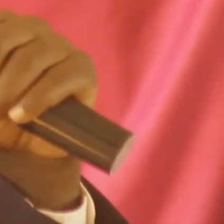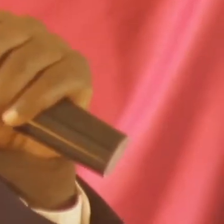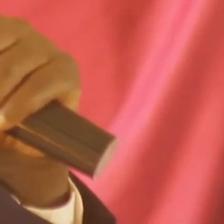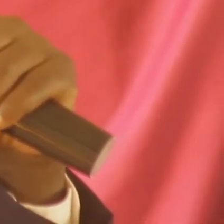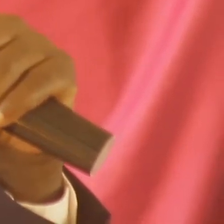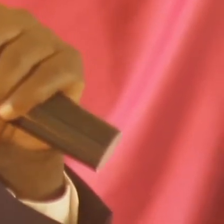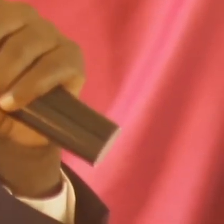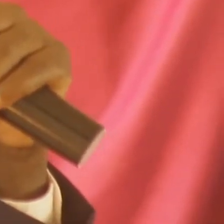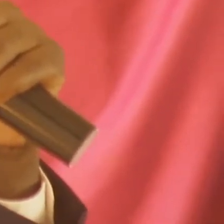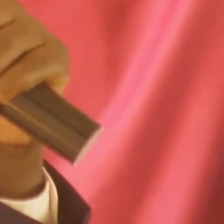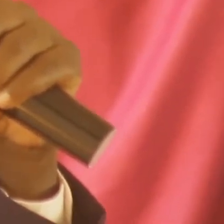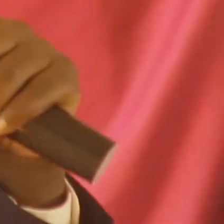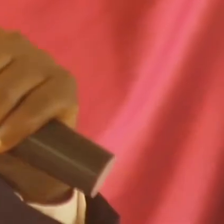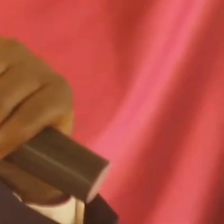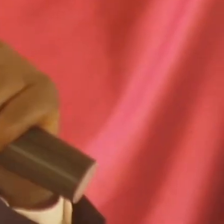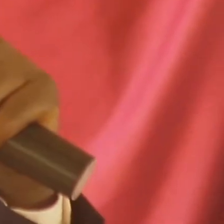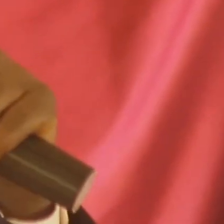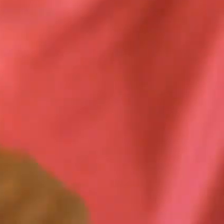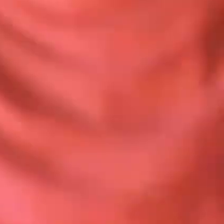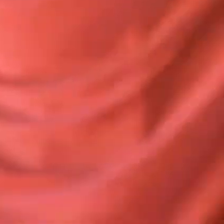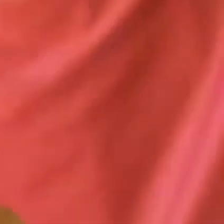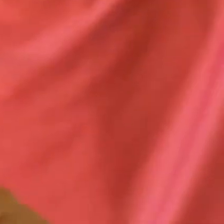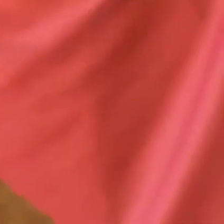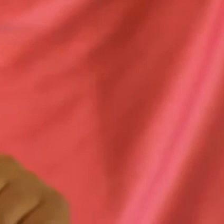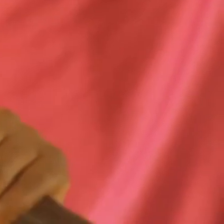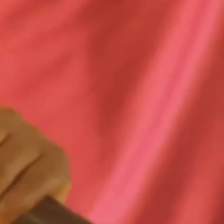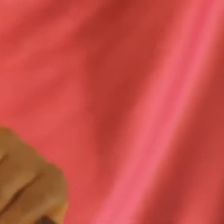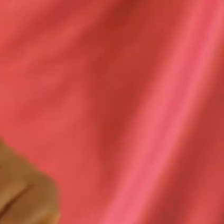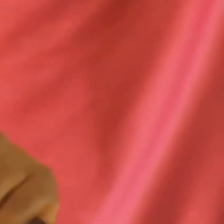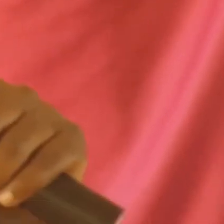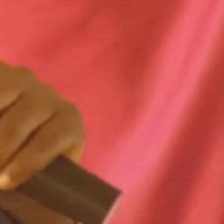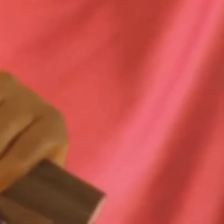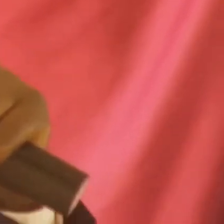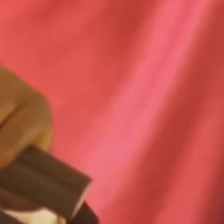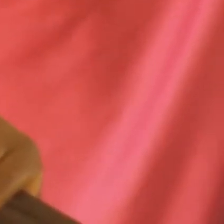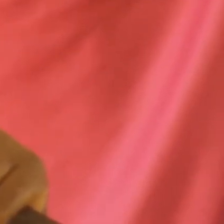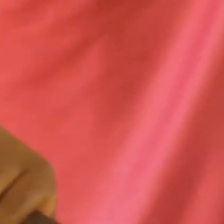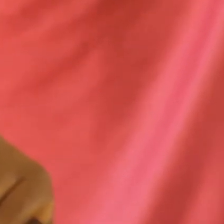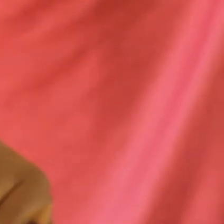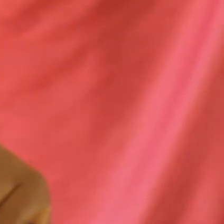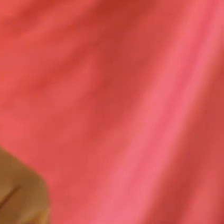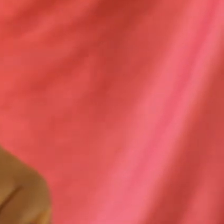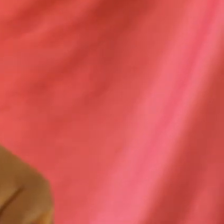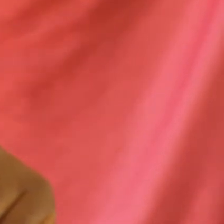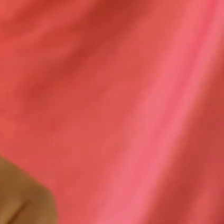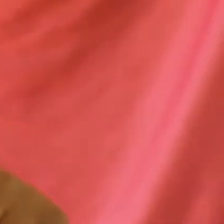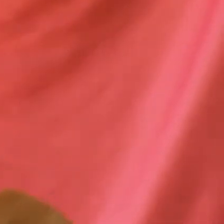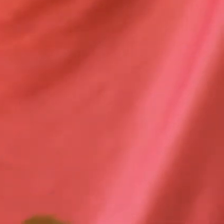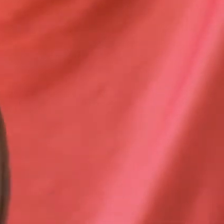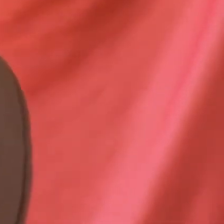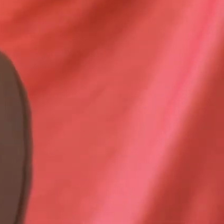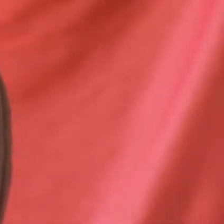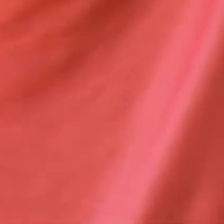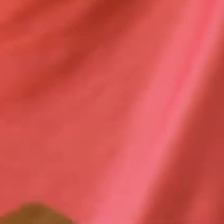Daniel are being fulfilled today. So we are not outside, and it's important for us to know that